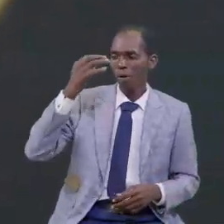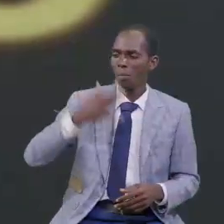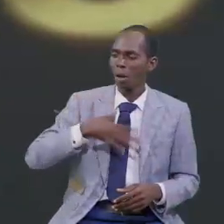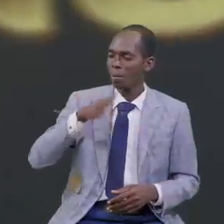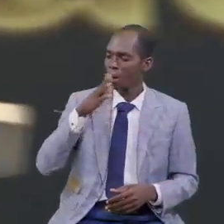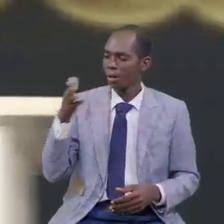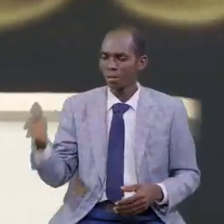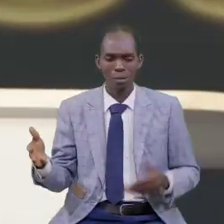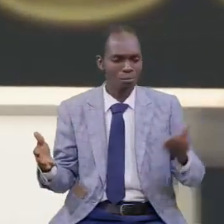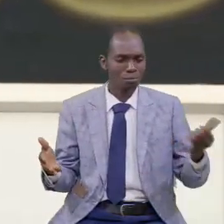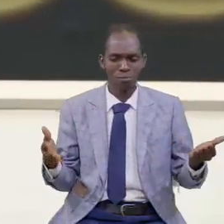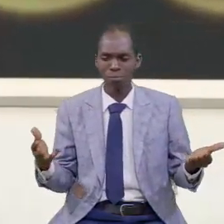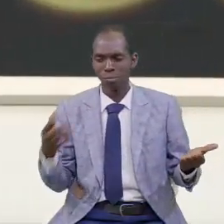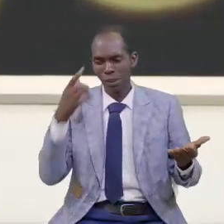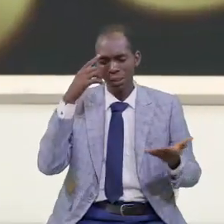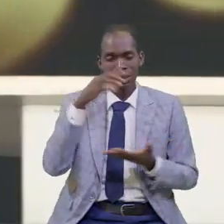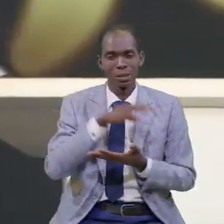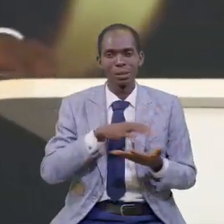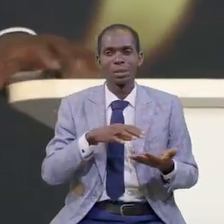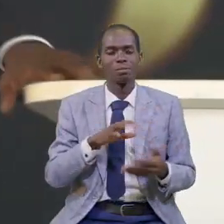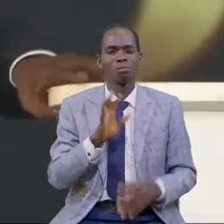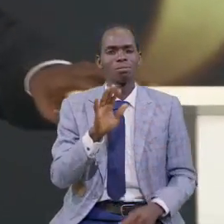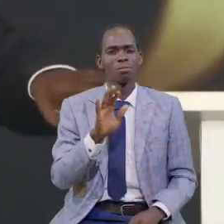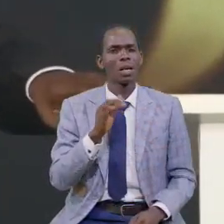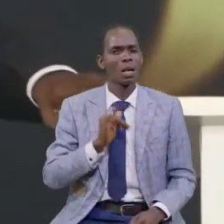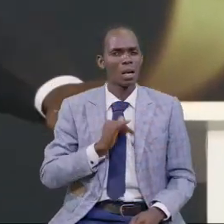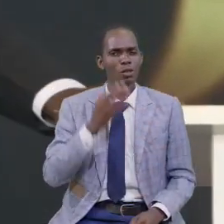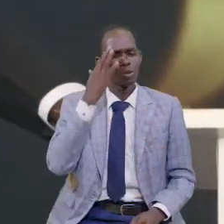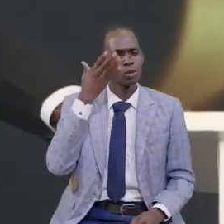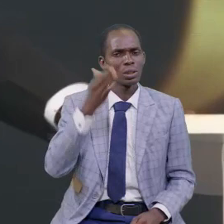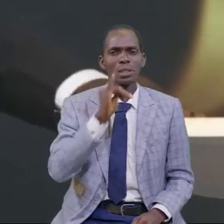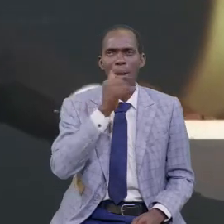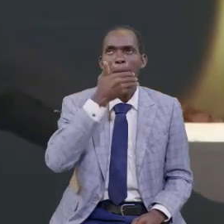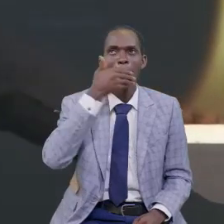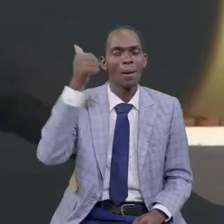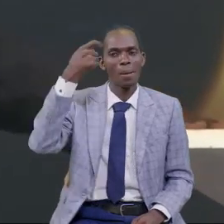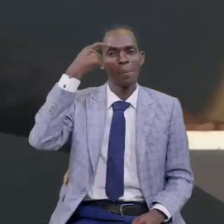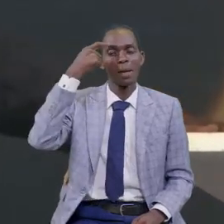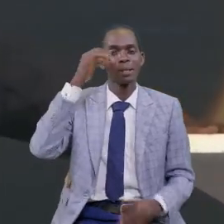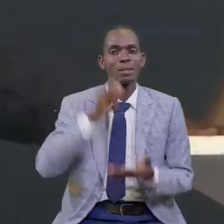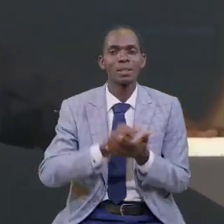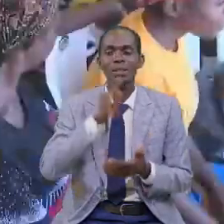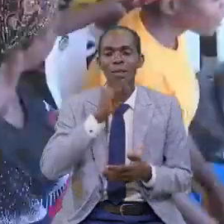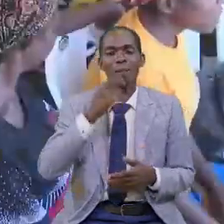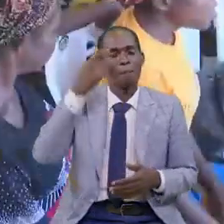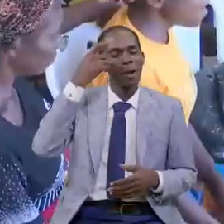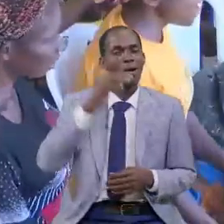decided there's a better mind, the mind of Christ. Somebody give me a good amen.